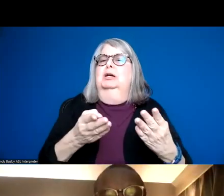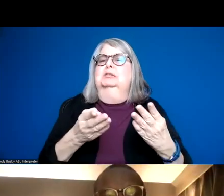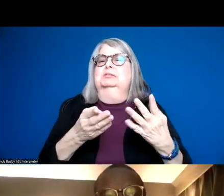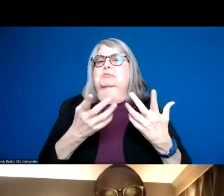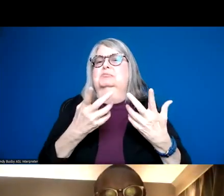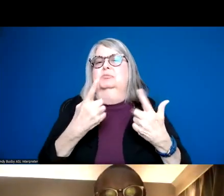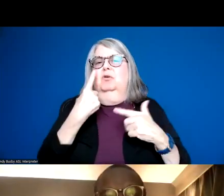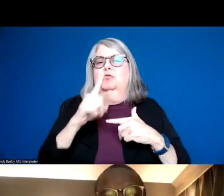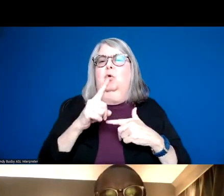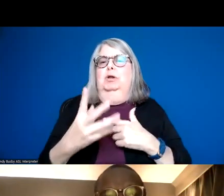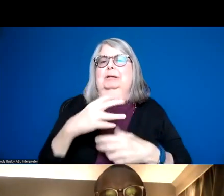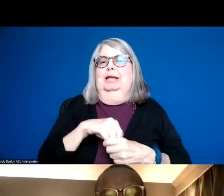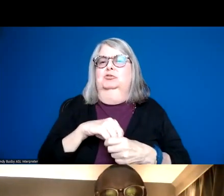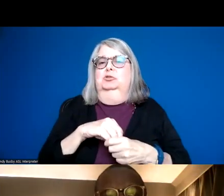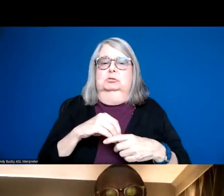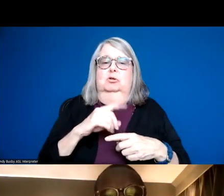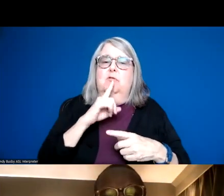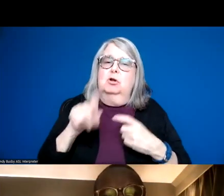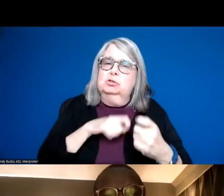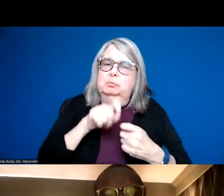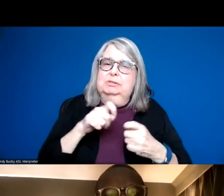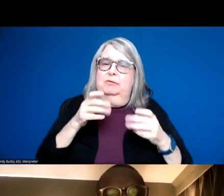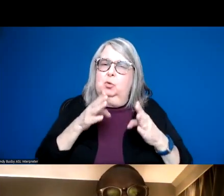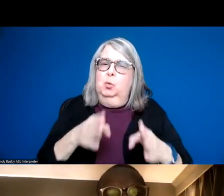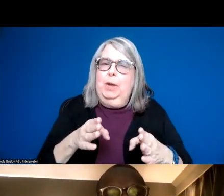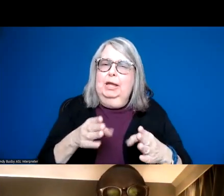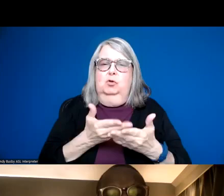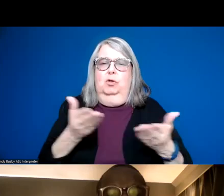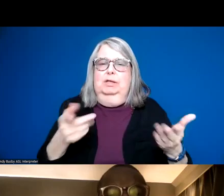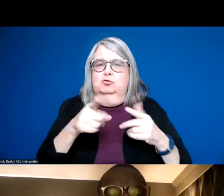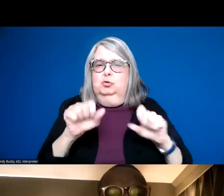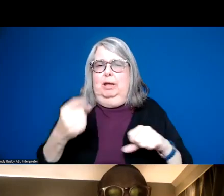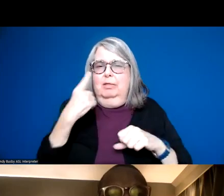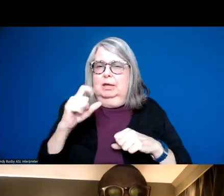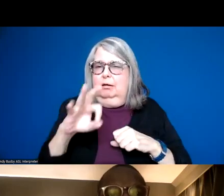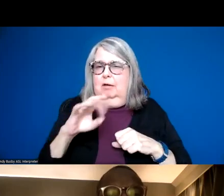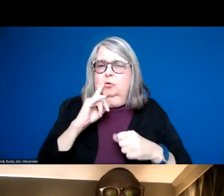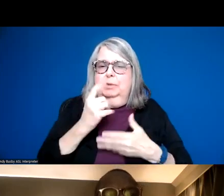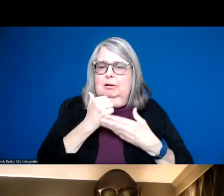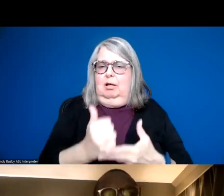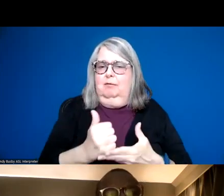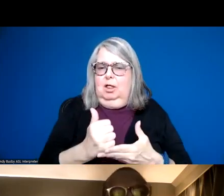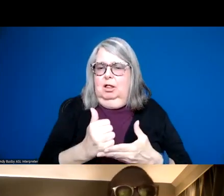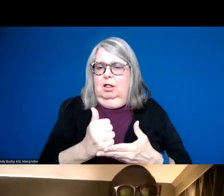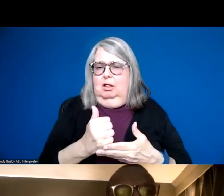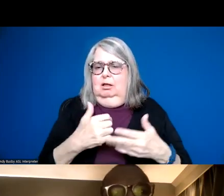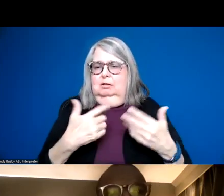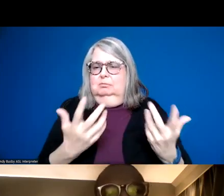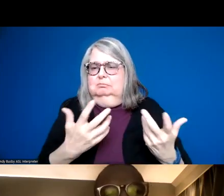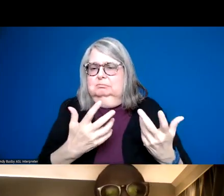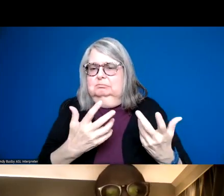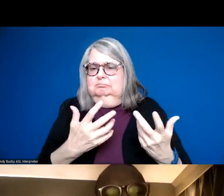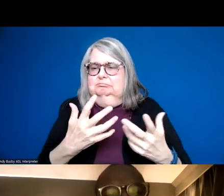suggestions to engage? Are there specific ways or things that you can think of that would be helpful in terms of getting